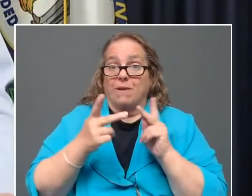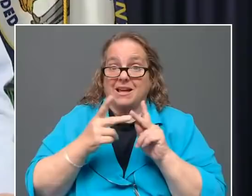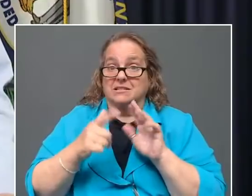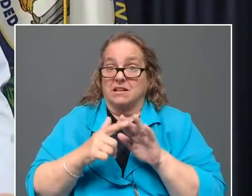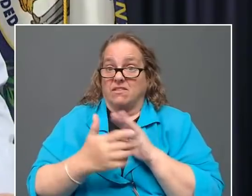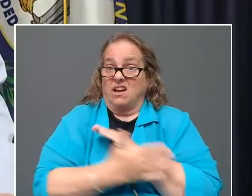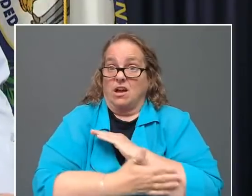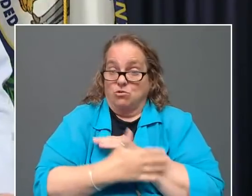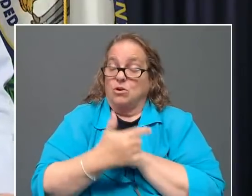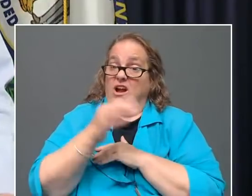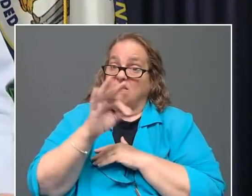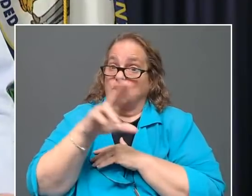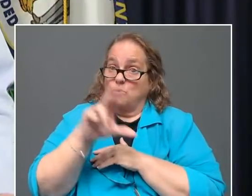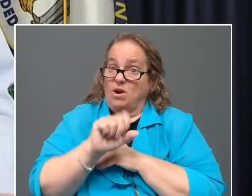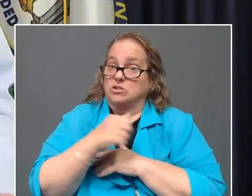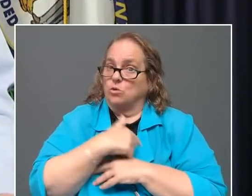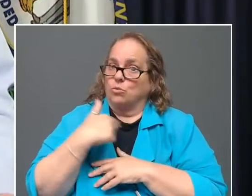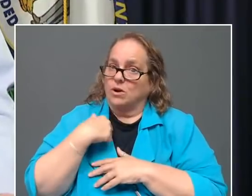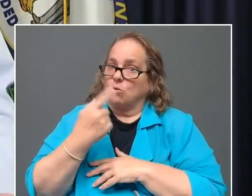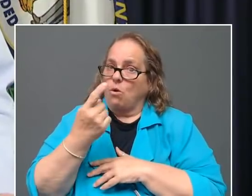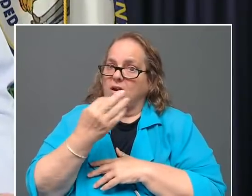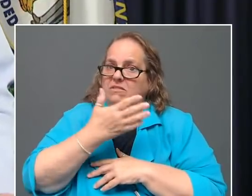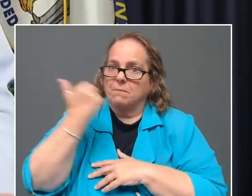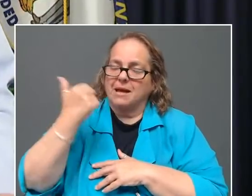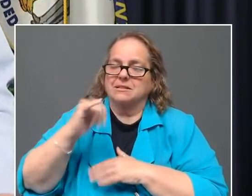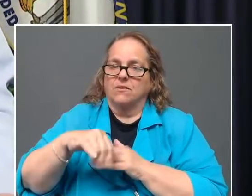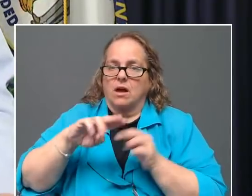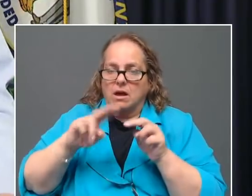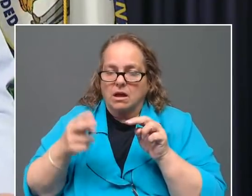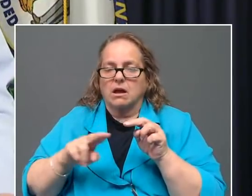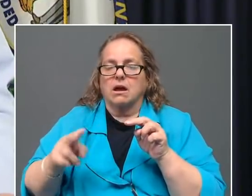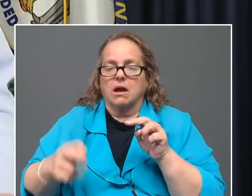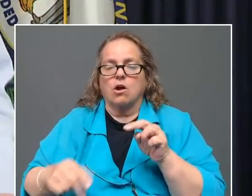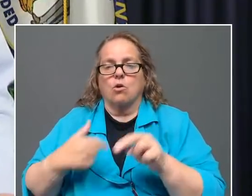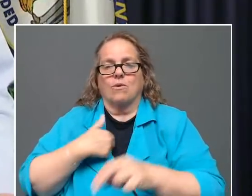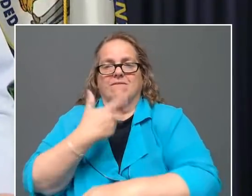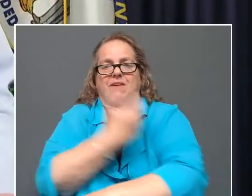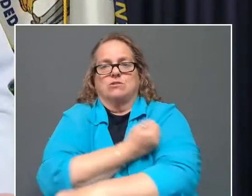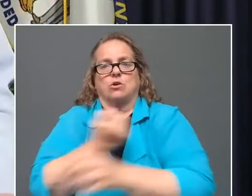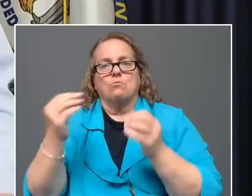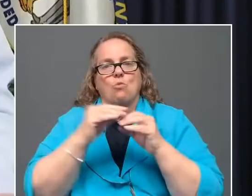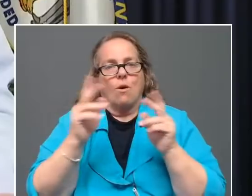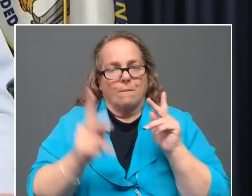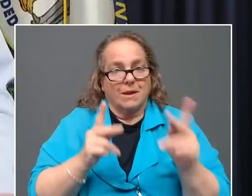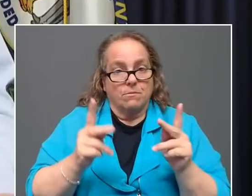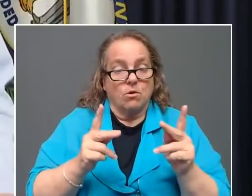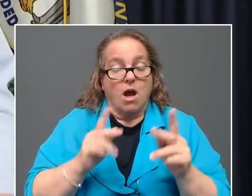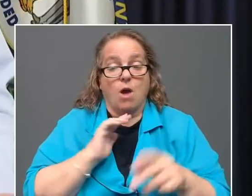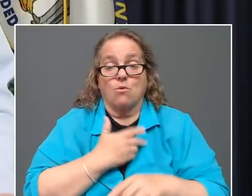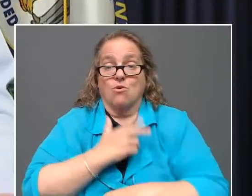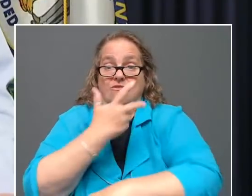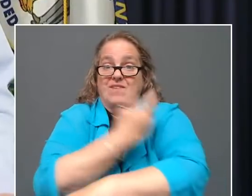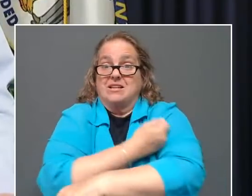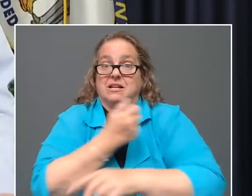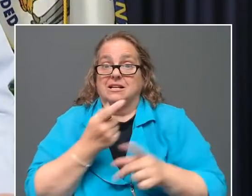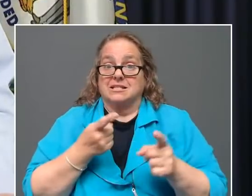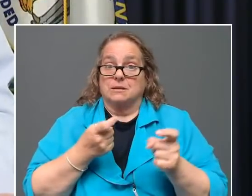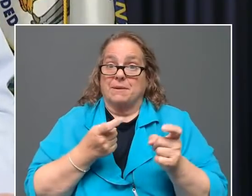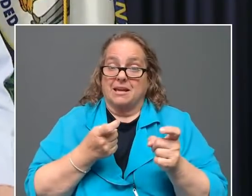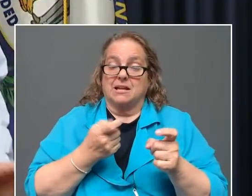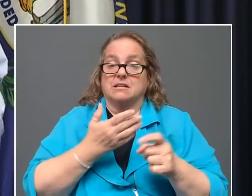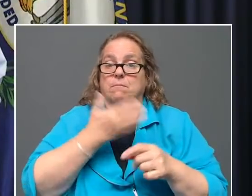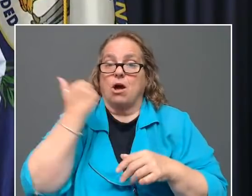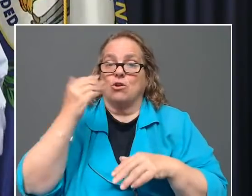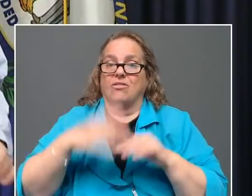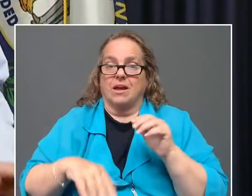one, having delayed it, while we vaccinate more people. Our vaccination speed is better than virtually all of our neighbors,